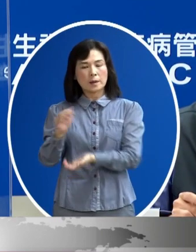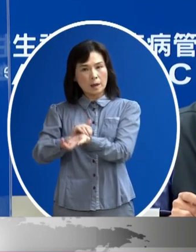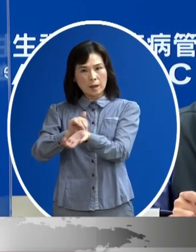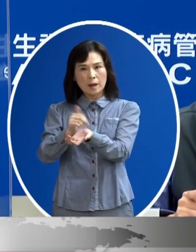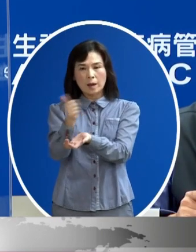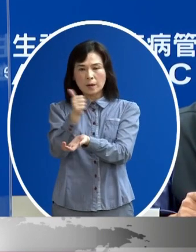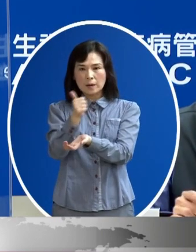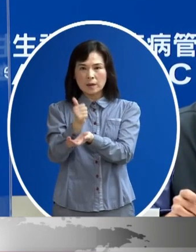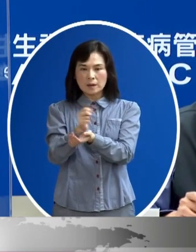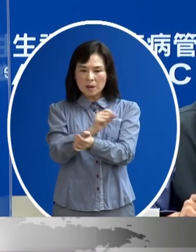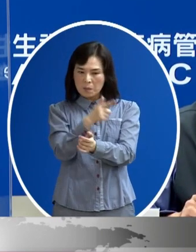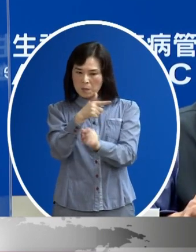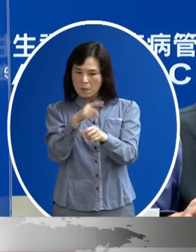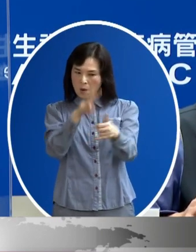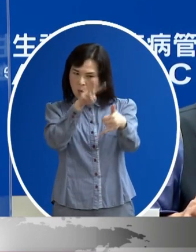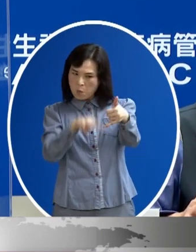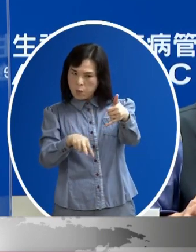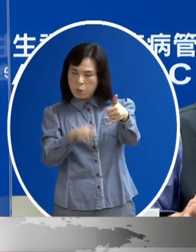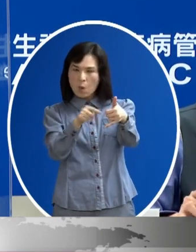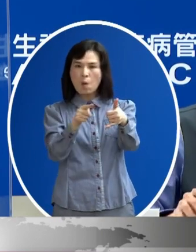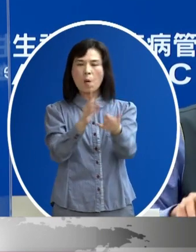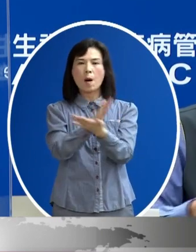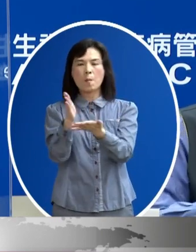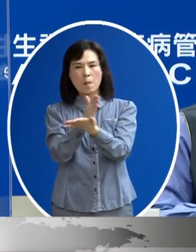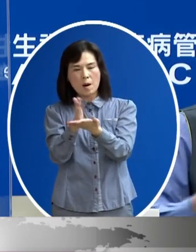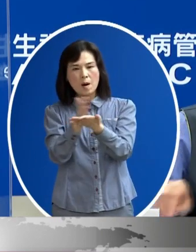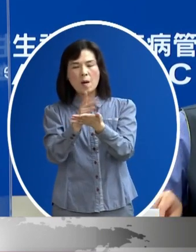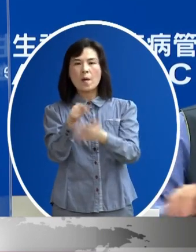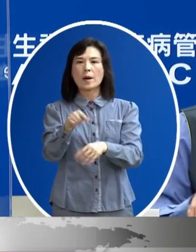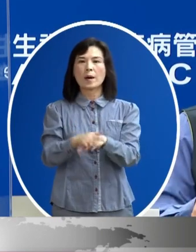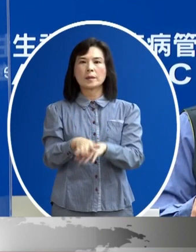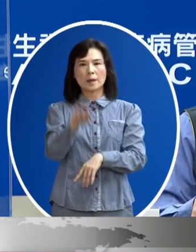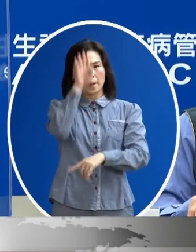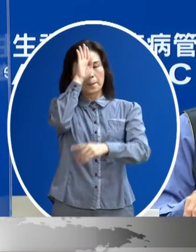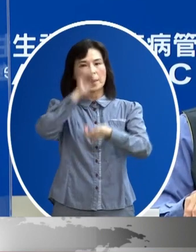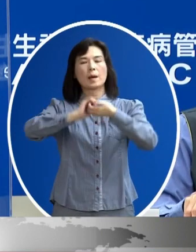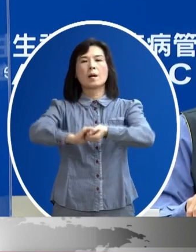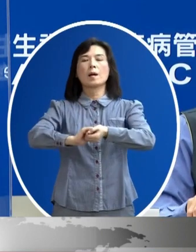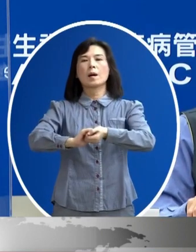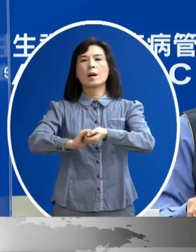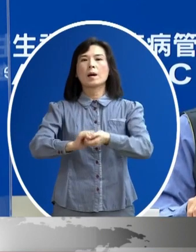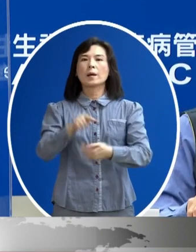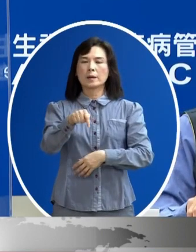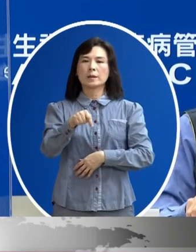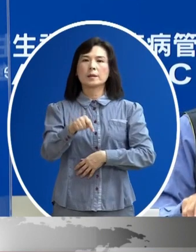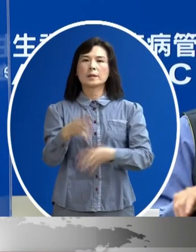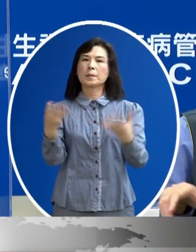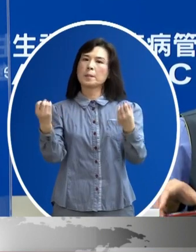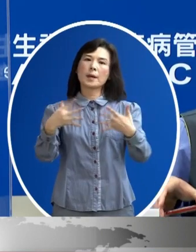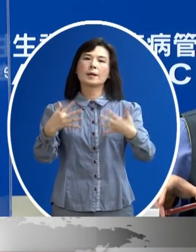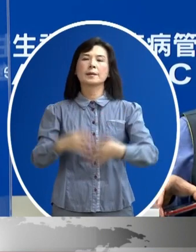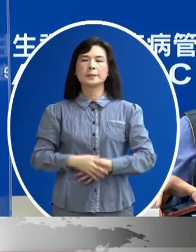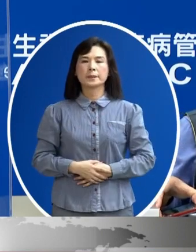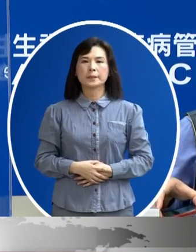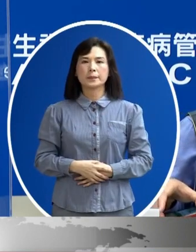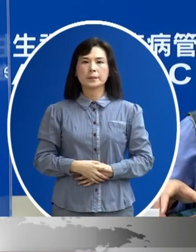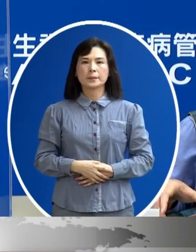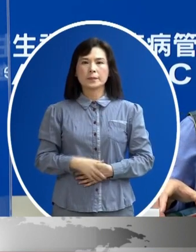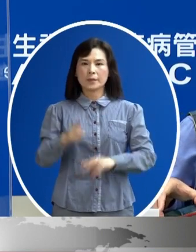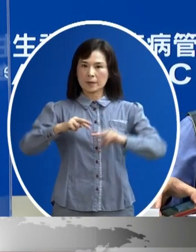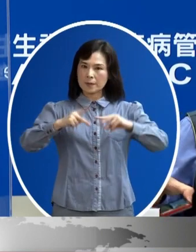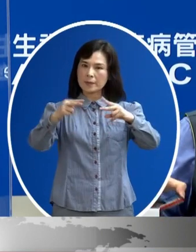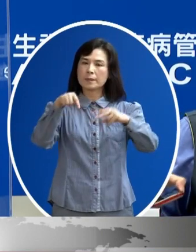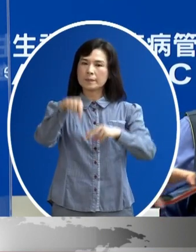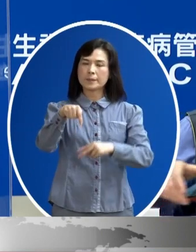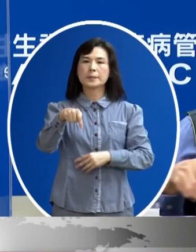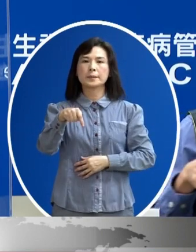infection. If an at-home rapid antigen test is positive and a doctor's assessment of symptoms affirms that it is a COVID case, then there is